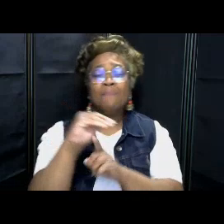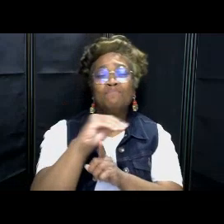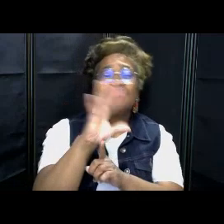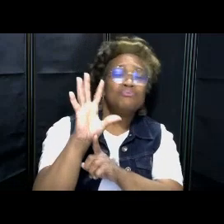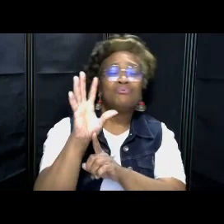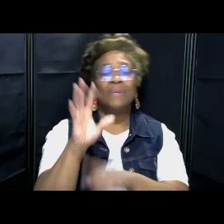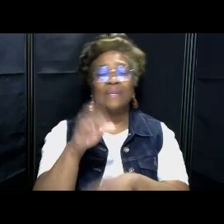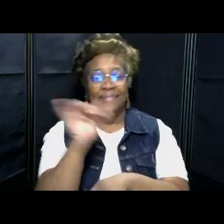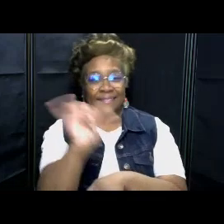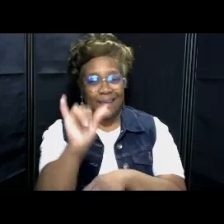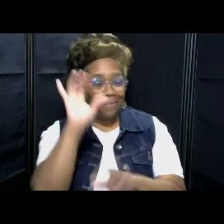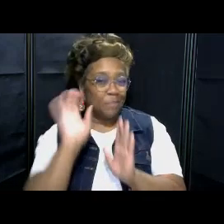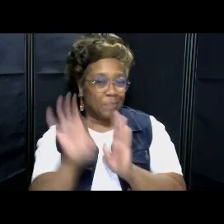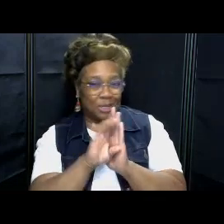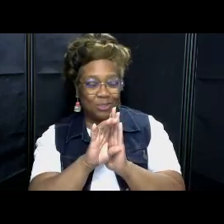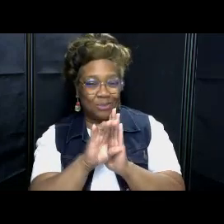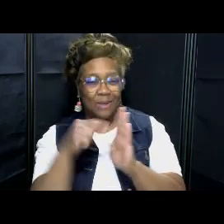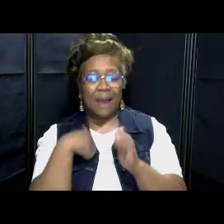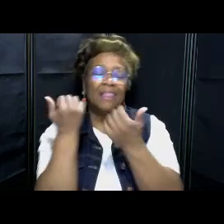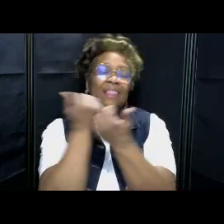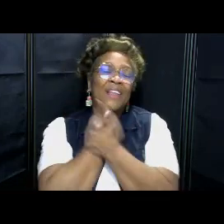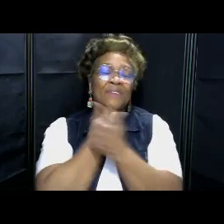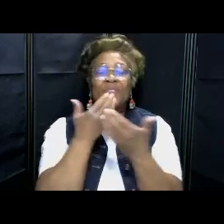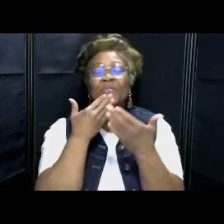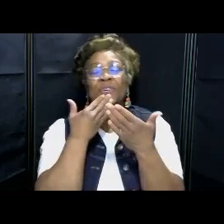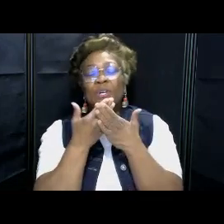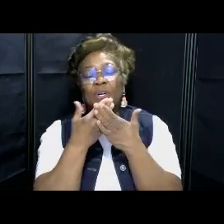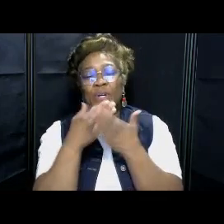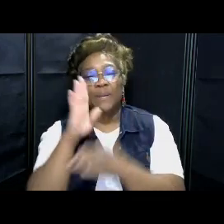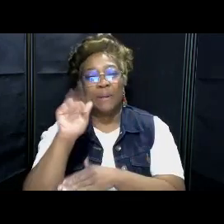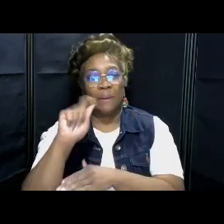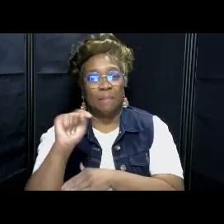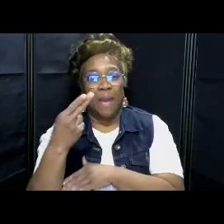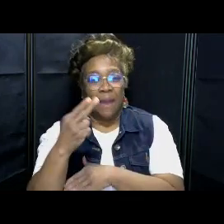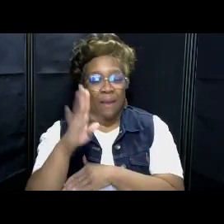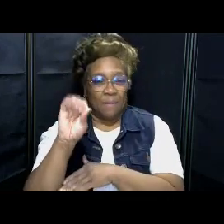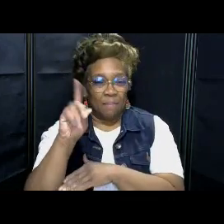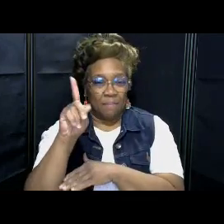there. I love a good Bath and Body Works candle.